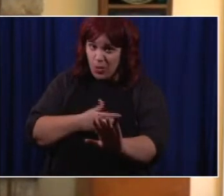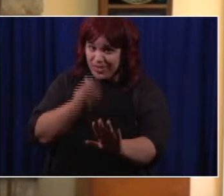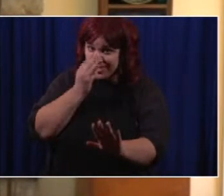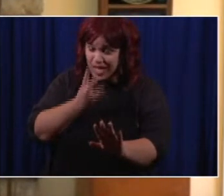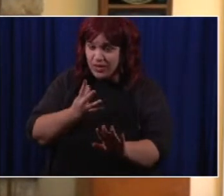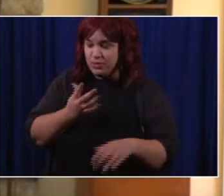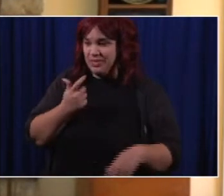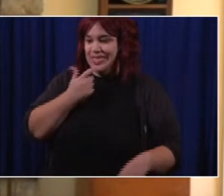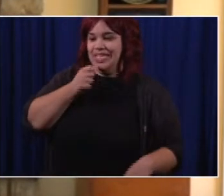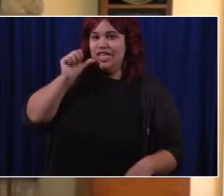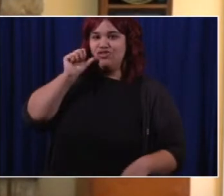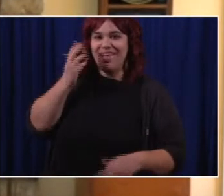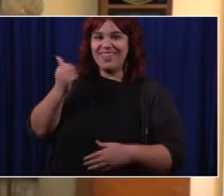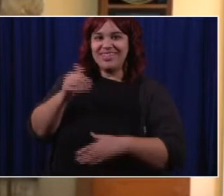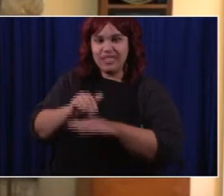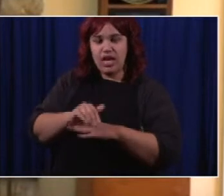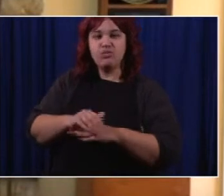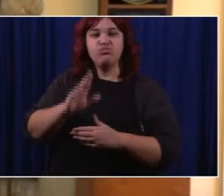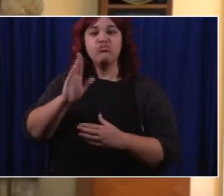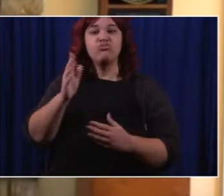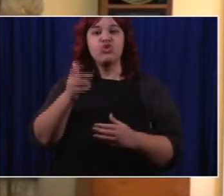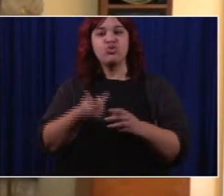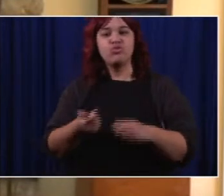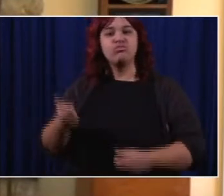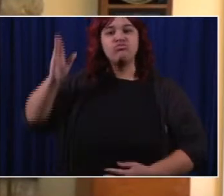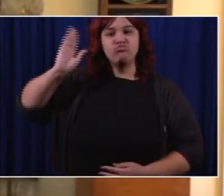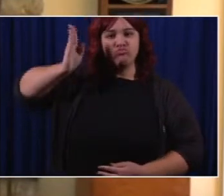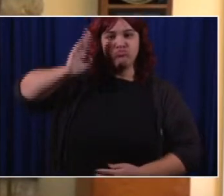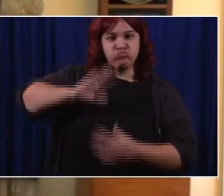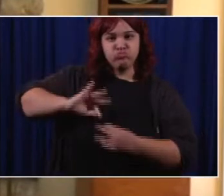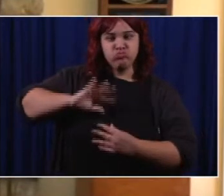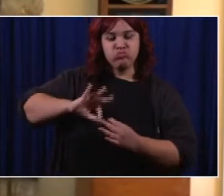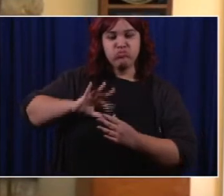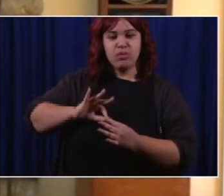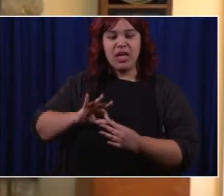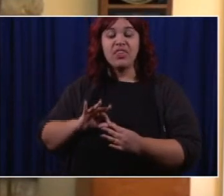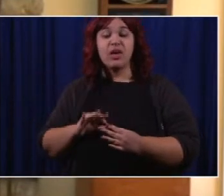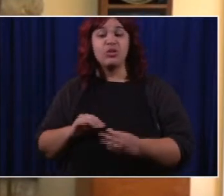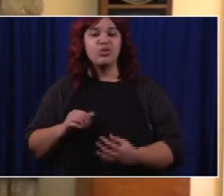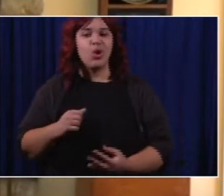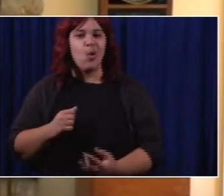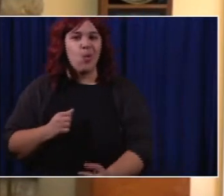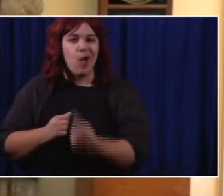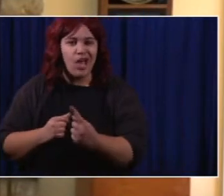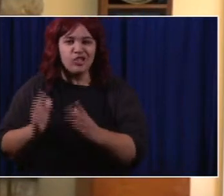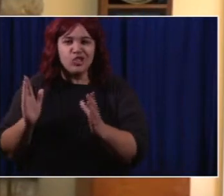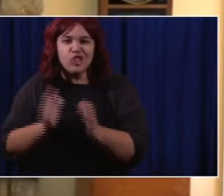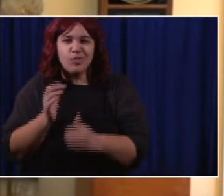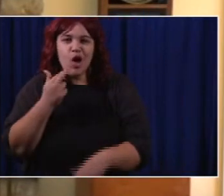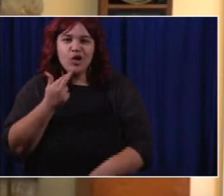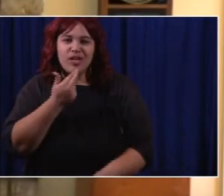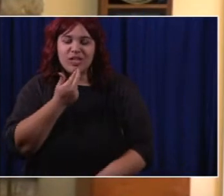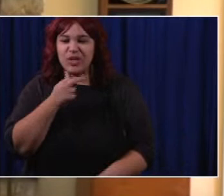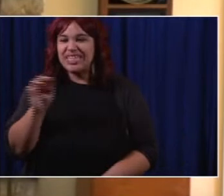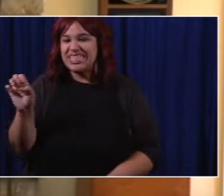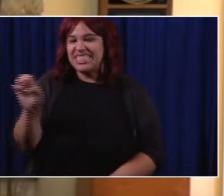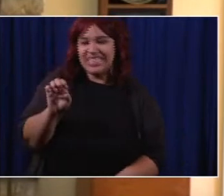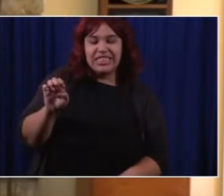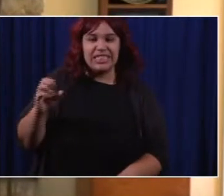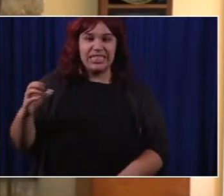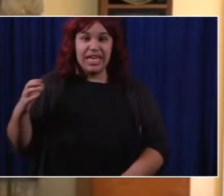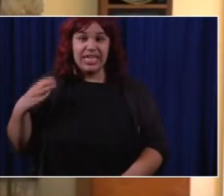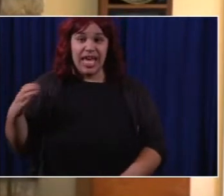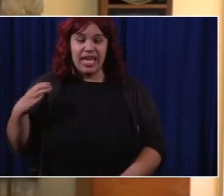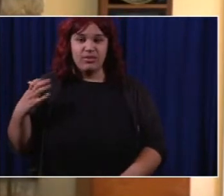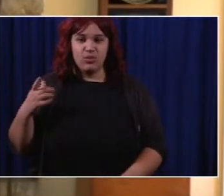news conference yesterday from restaurant owners, namely one in a small restaurant in East Canton, who said if they go